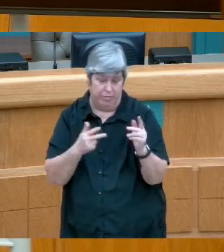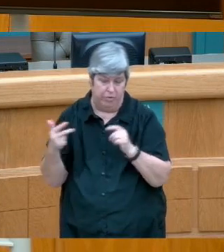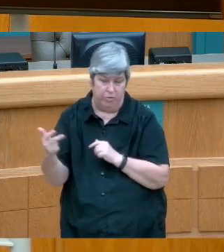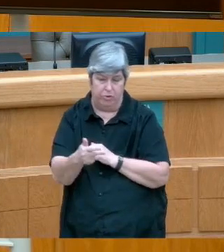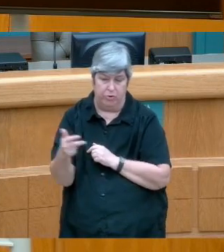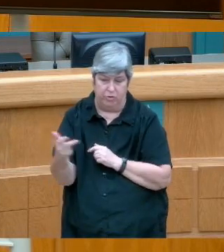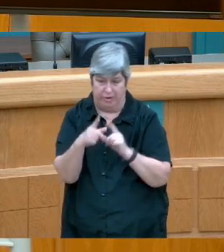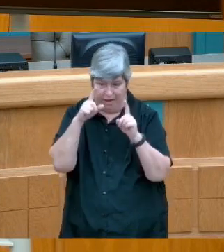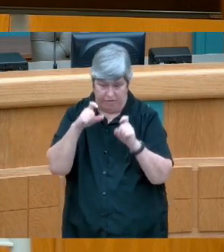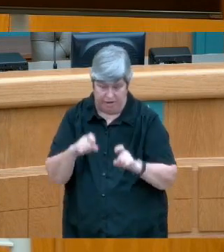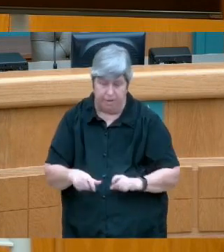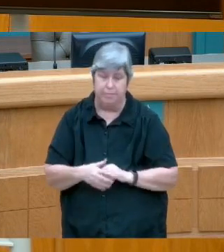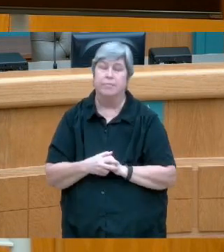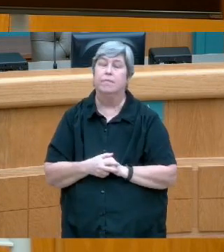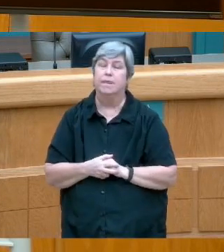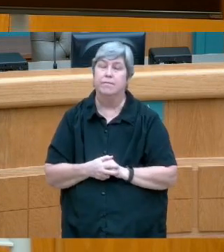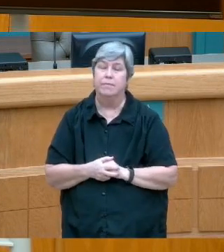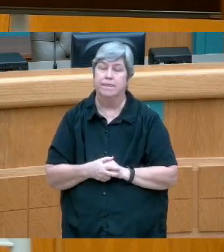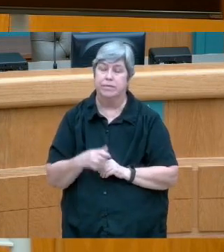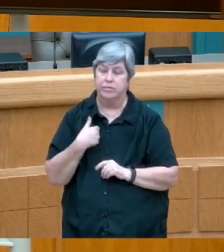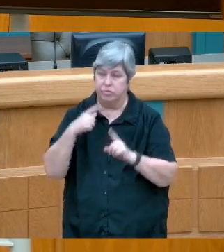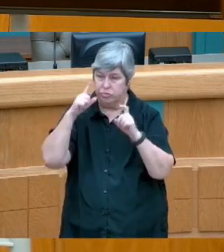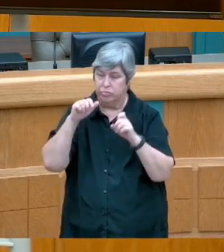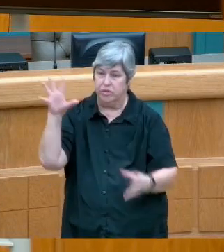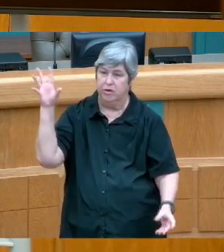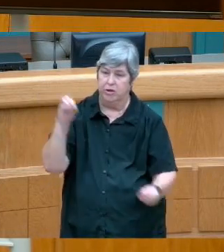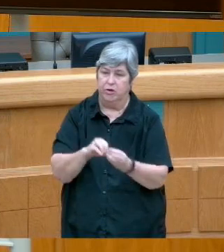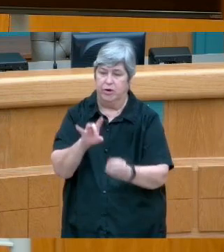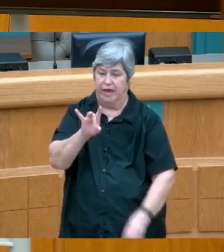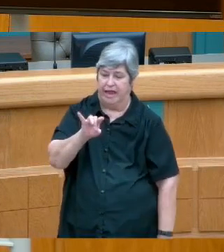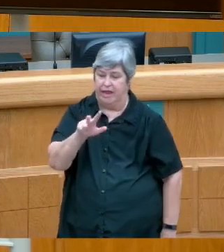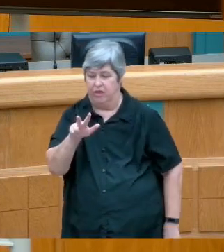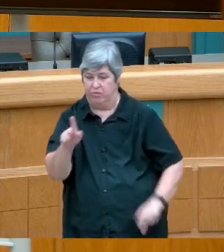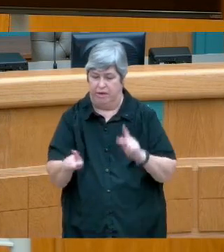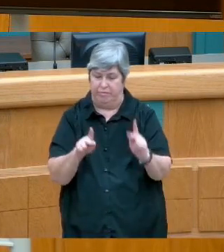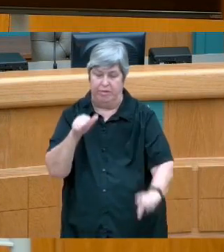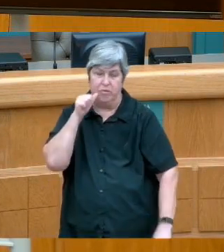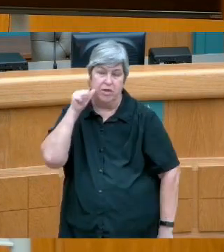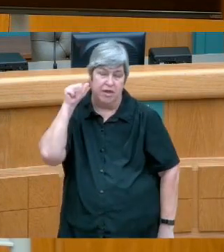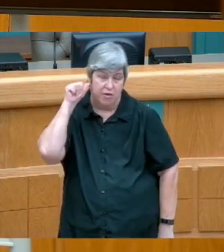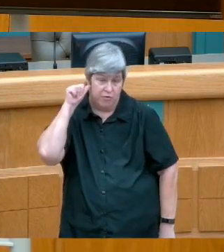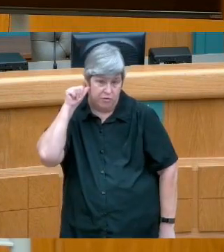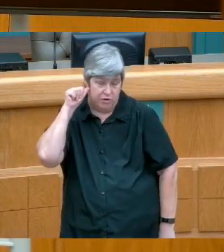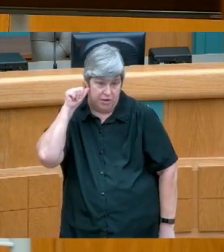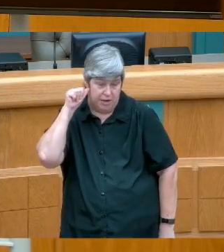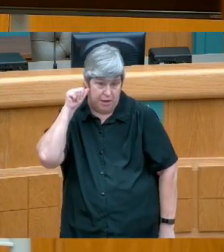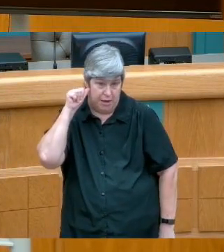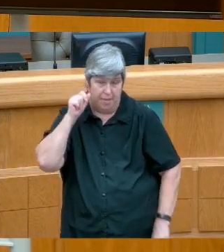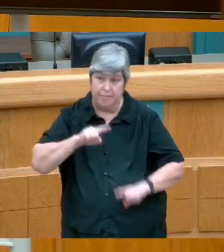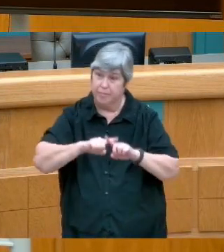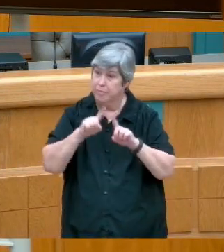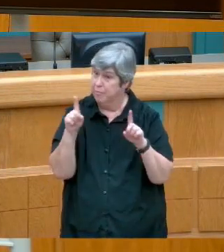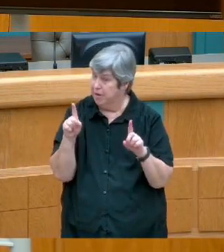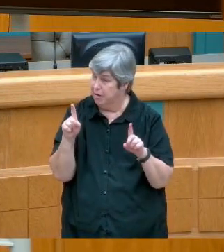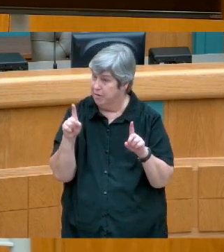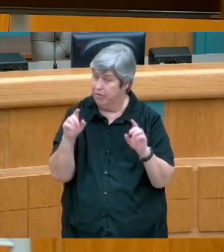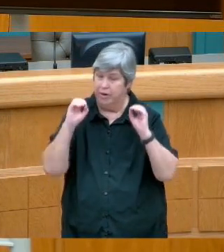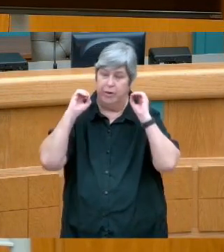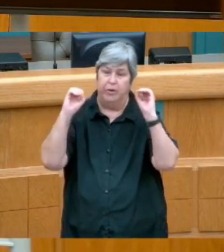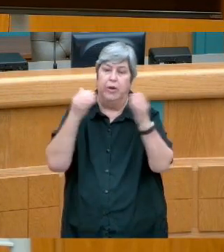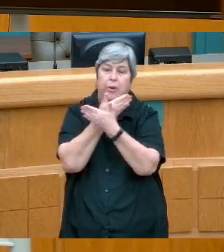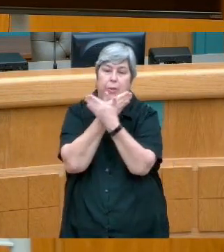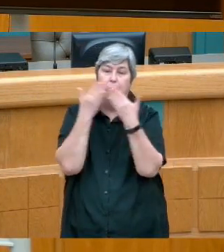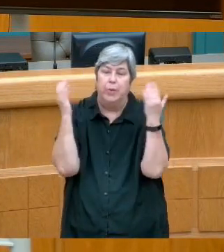normally test. And so we tested a total of 83 persons yesterday at the drive-through site, but we had